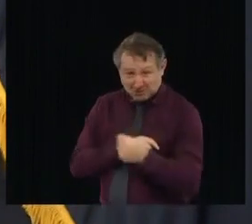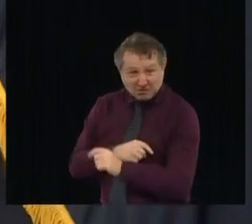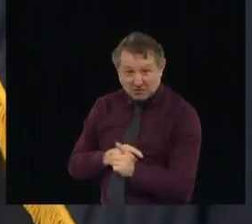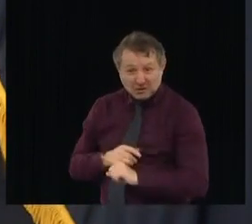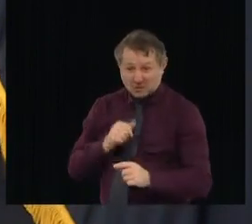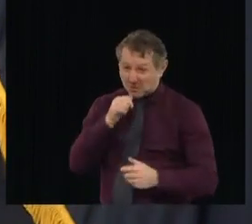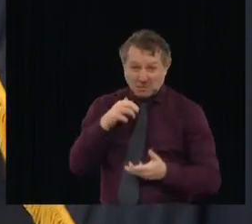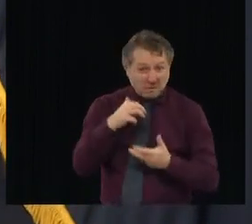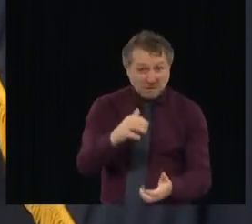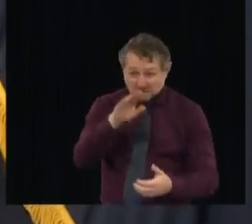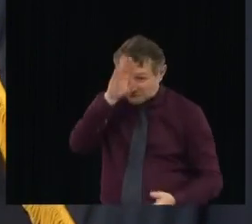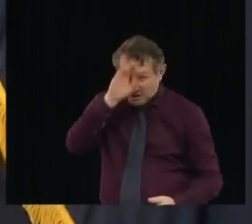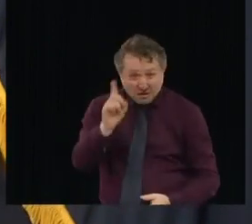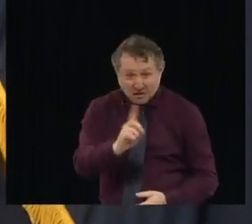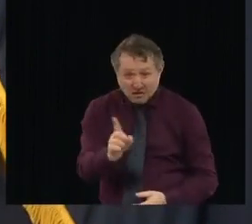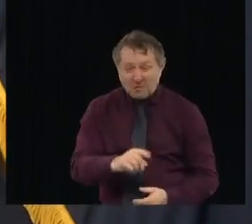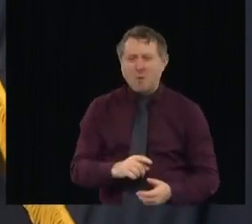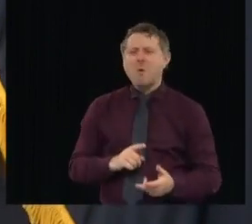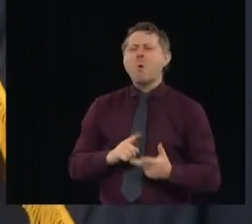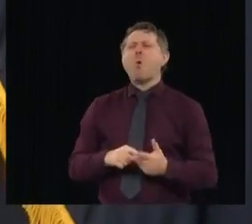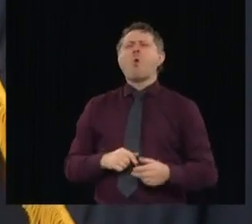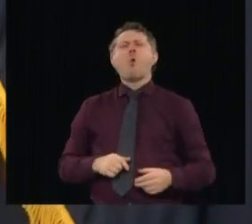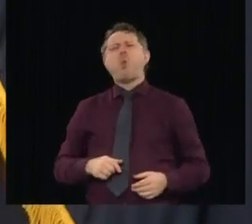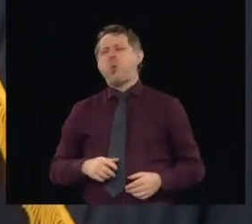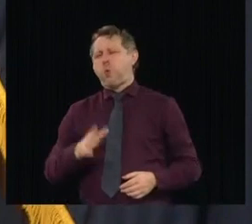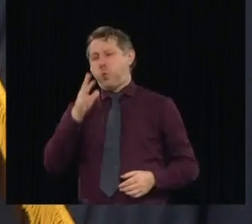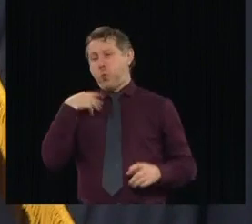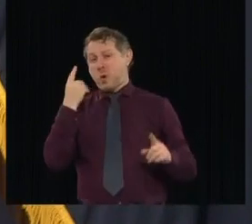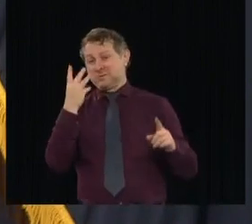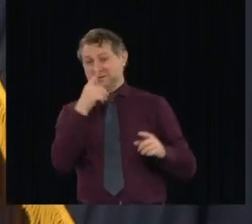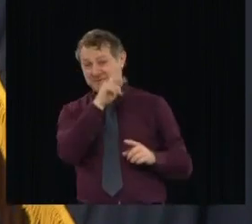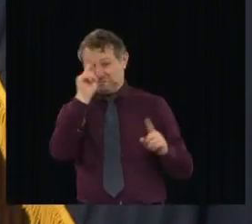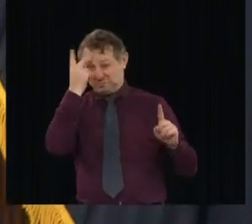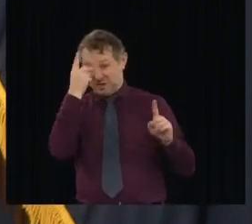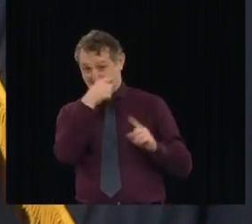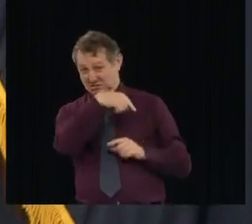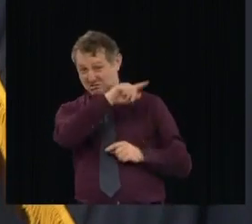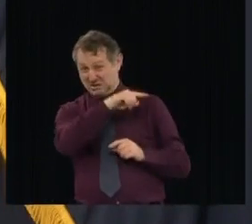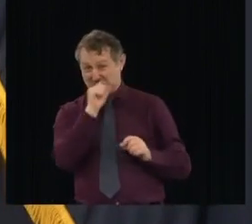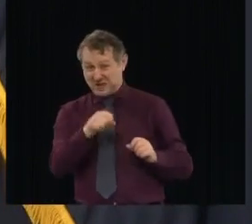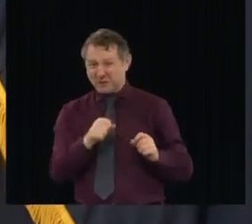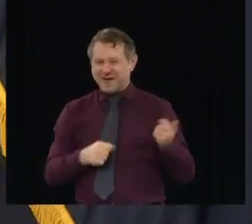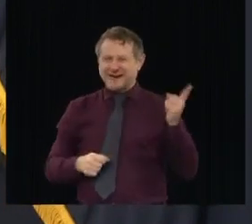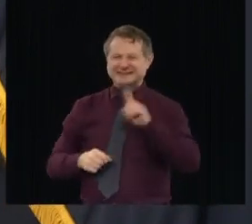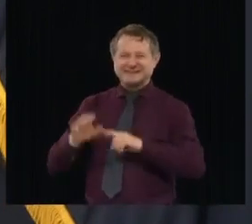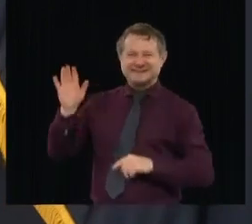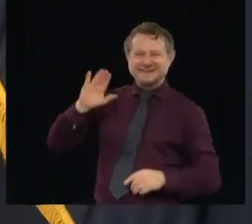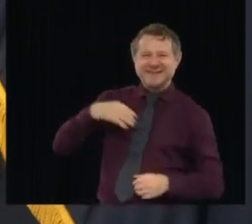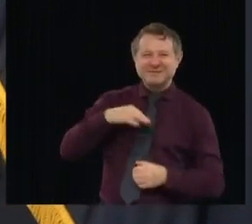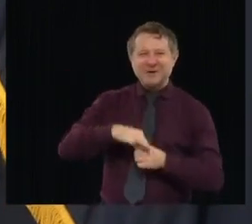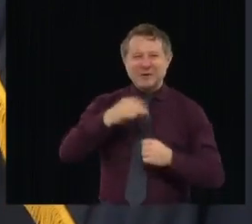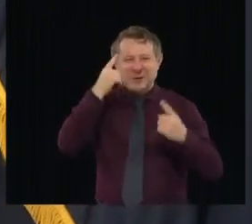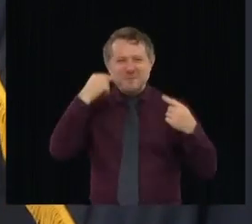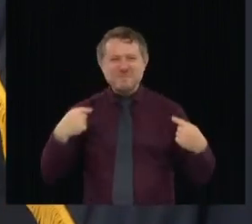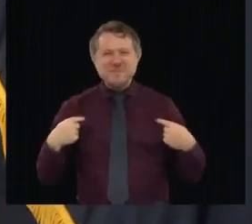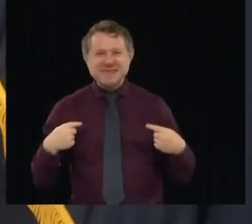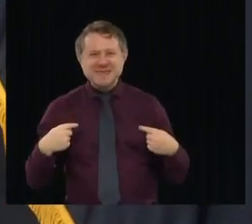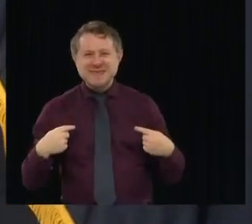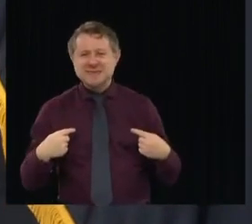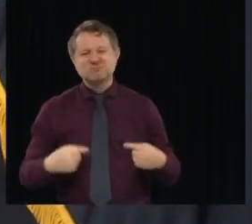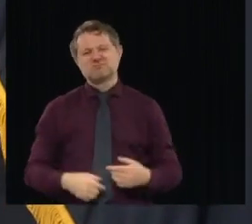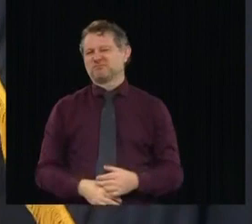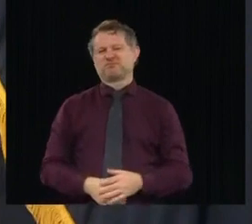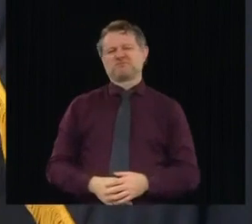don't think any Washington official is going to come home and present that case to the people they represent. So